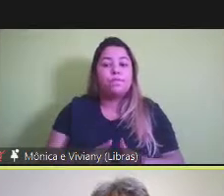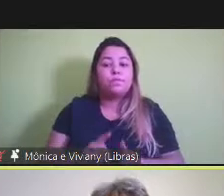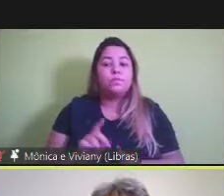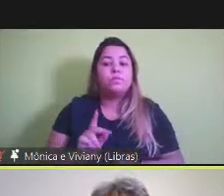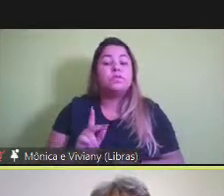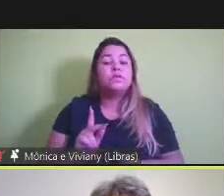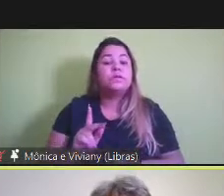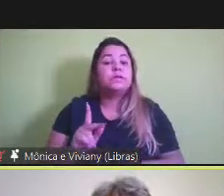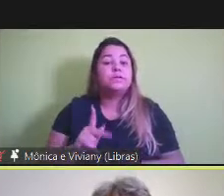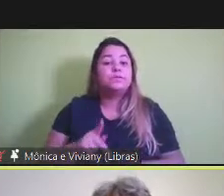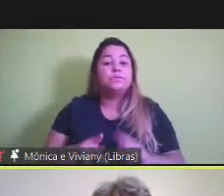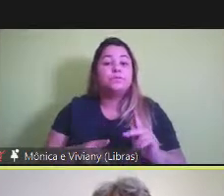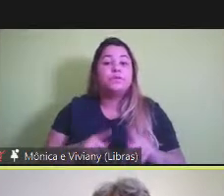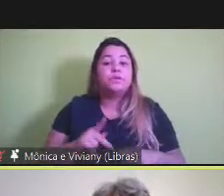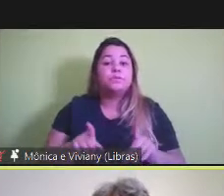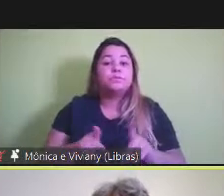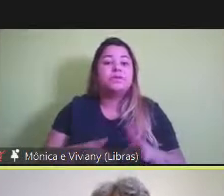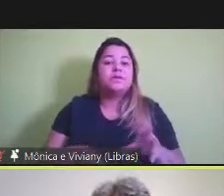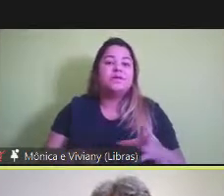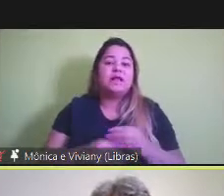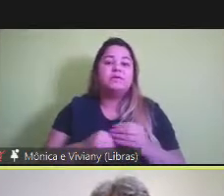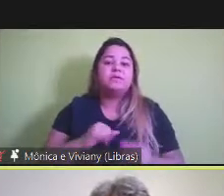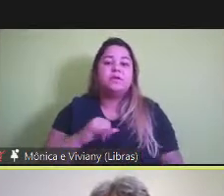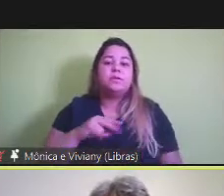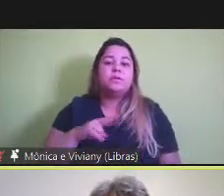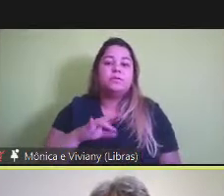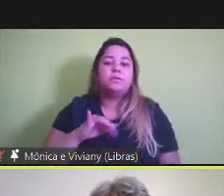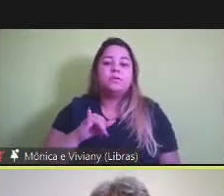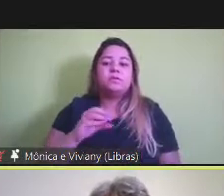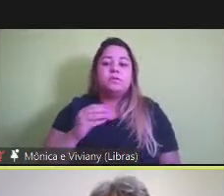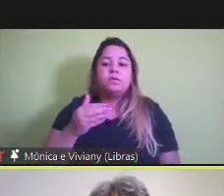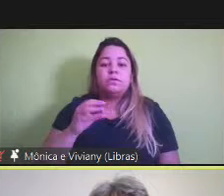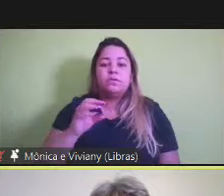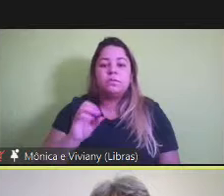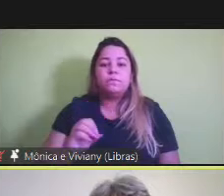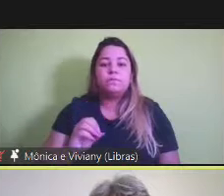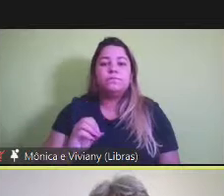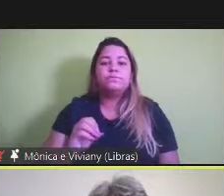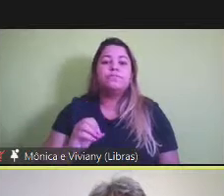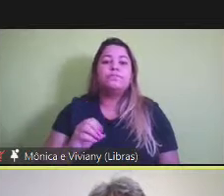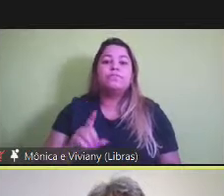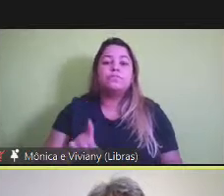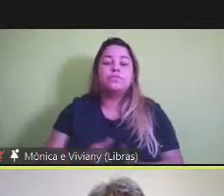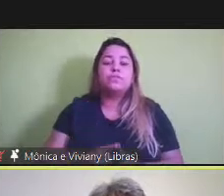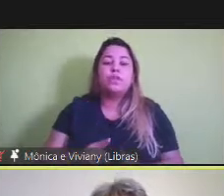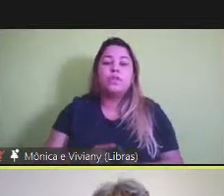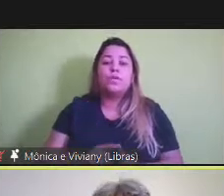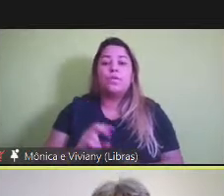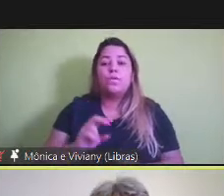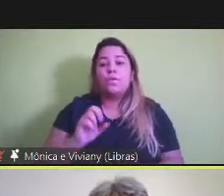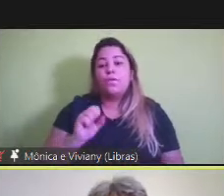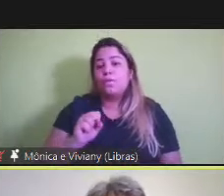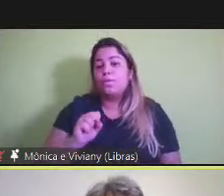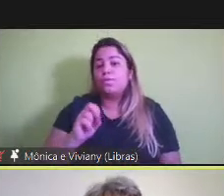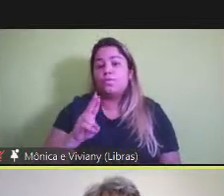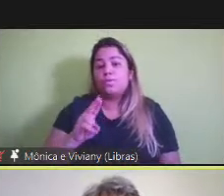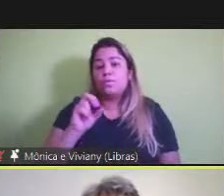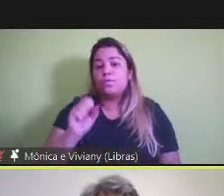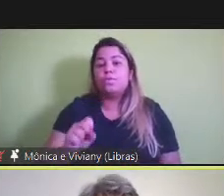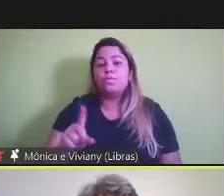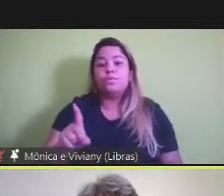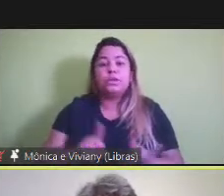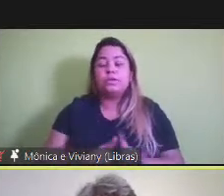with. That is the integration of this with SUS,